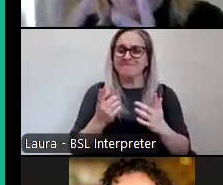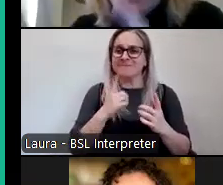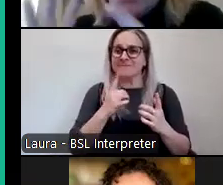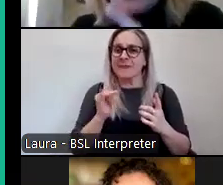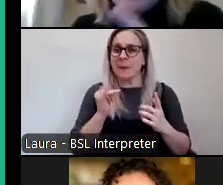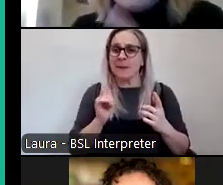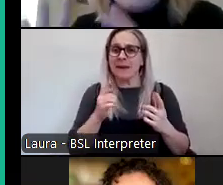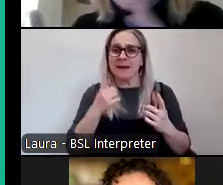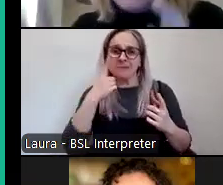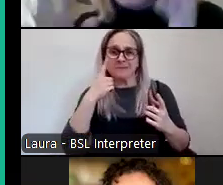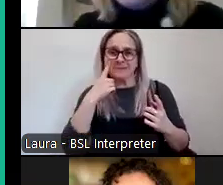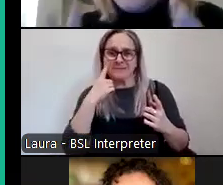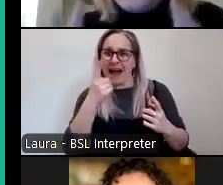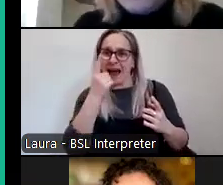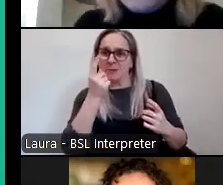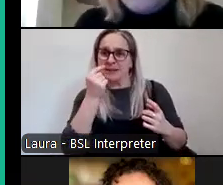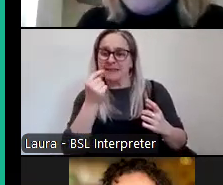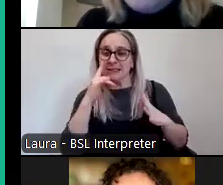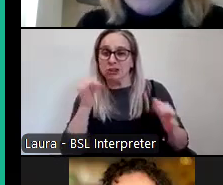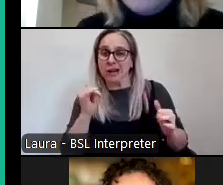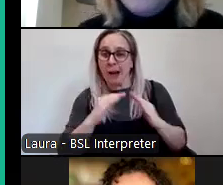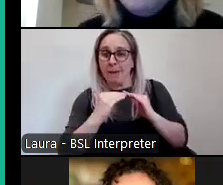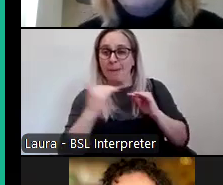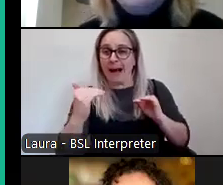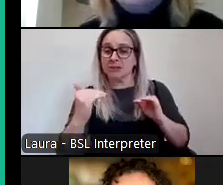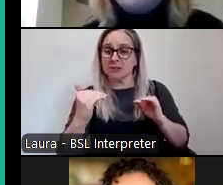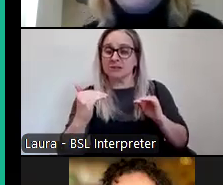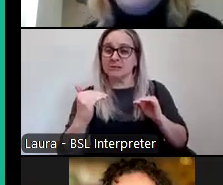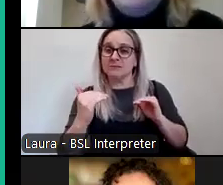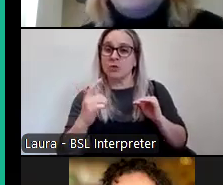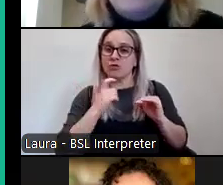just look at the eligibility. It does need to be the main focus of your role.